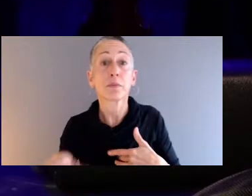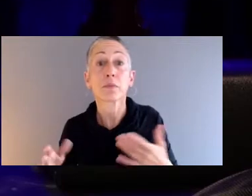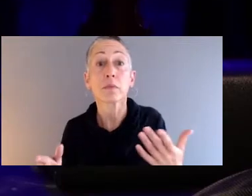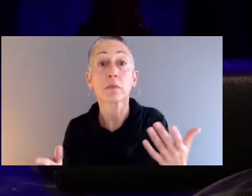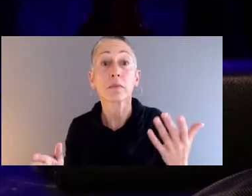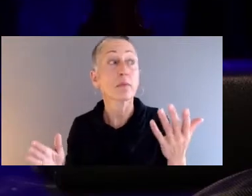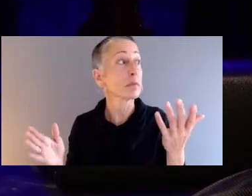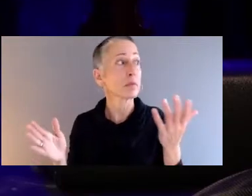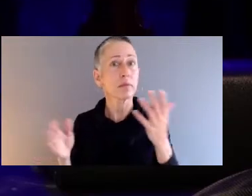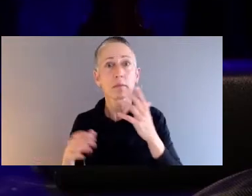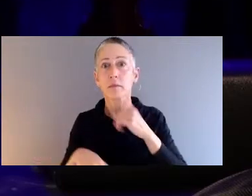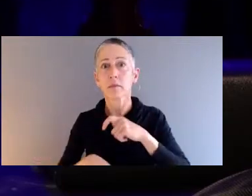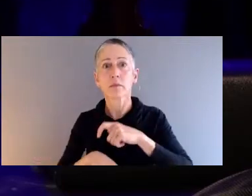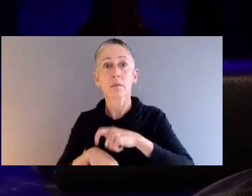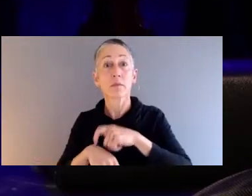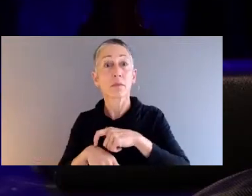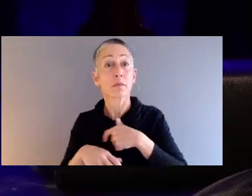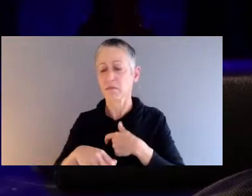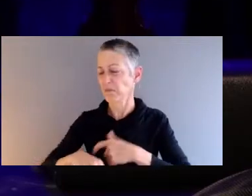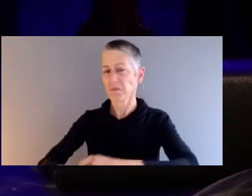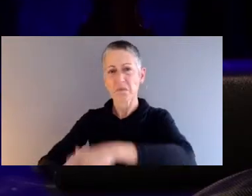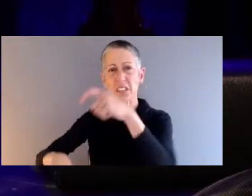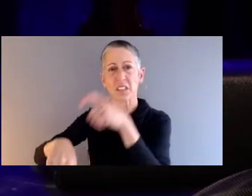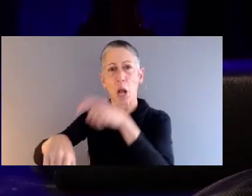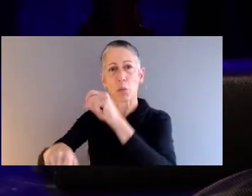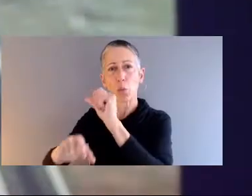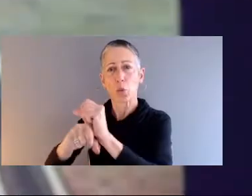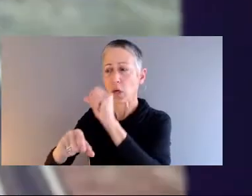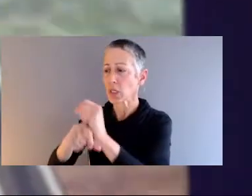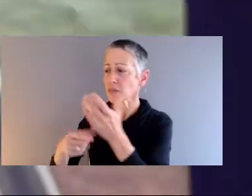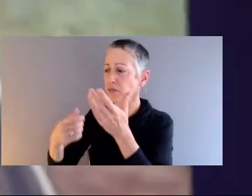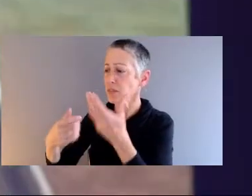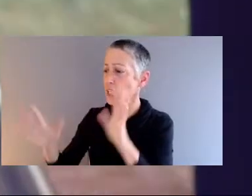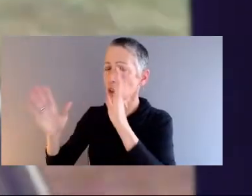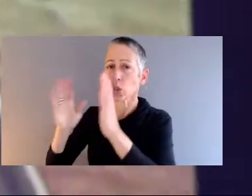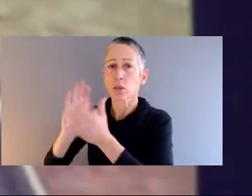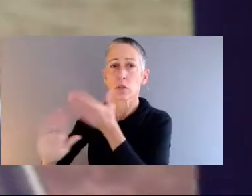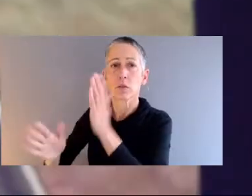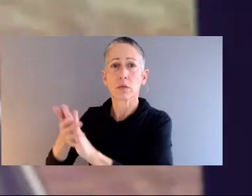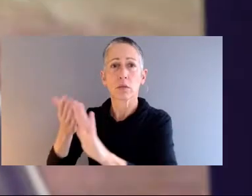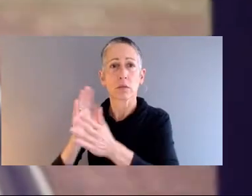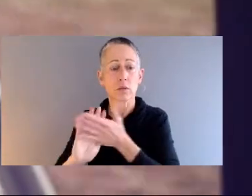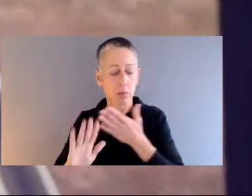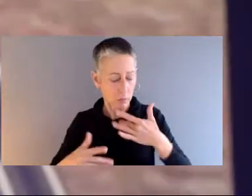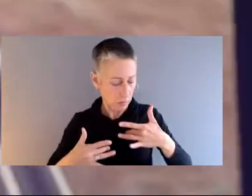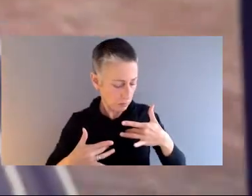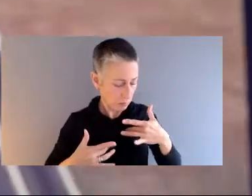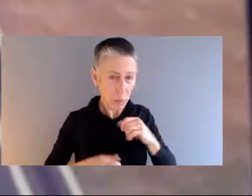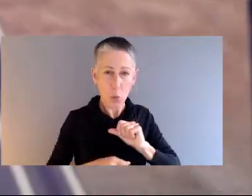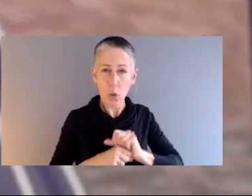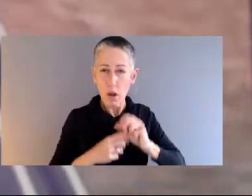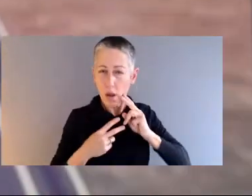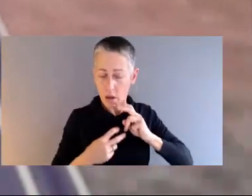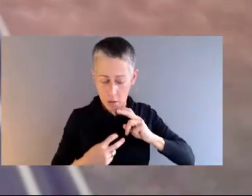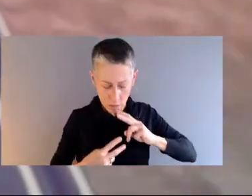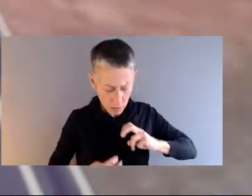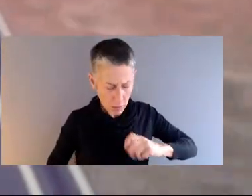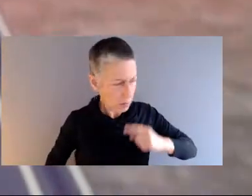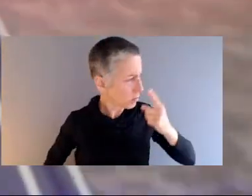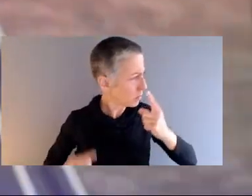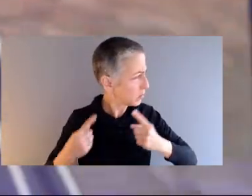Out on another work day, but I keep working on my homeroom, wondering if I should keep